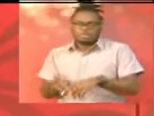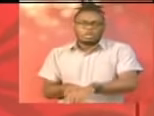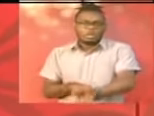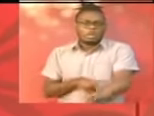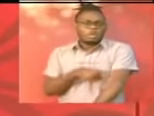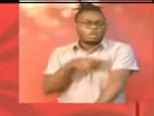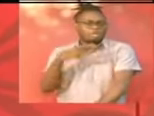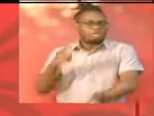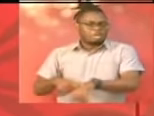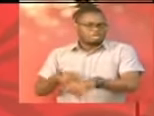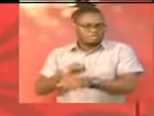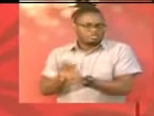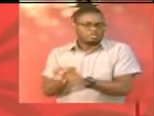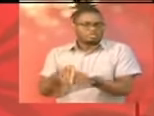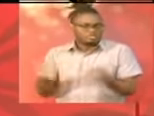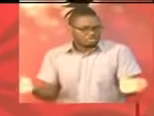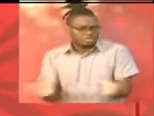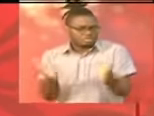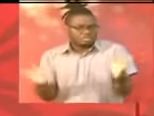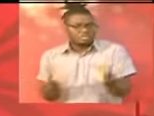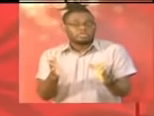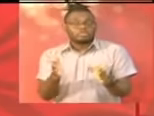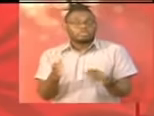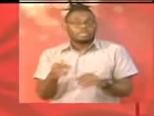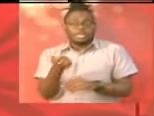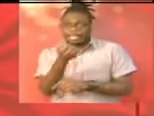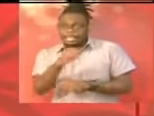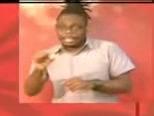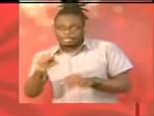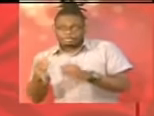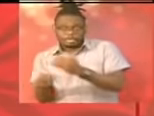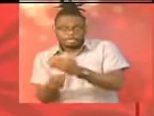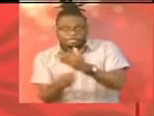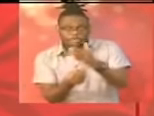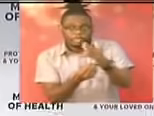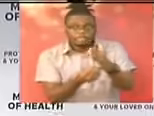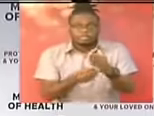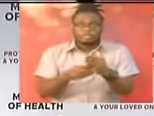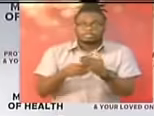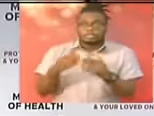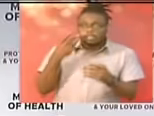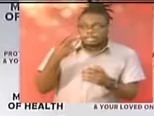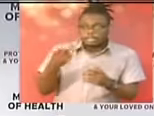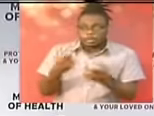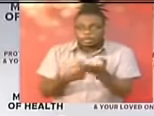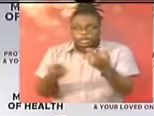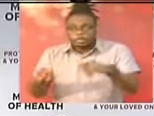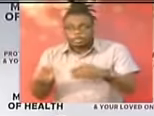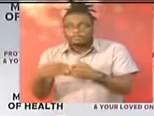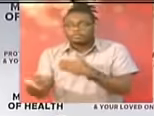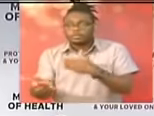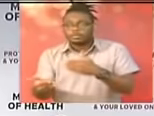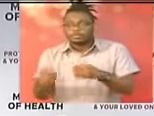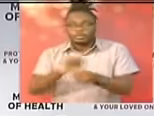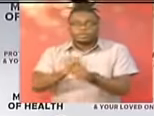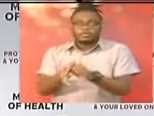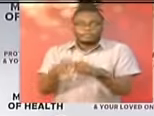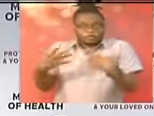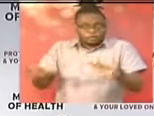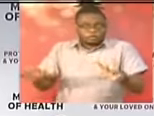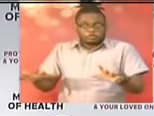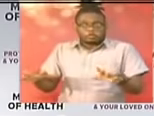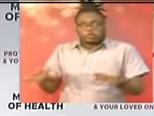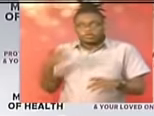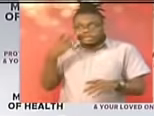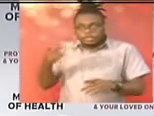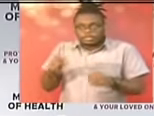you have those symptoms, to please check it out. Thank you very much, Mr. Khan and Dr. Hines. We now move